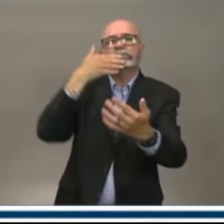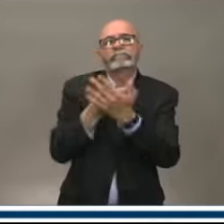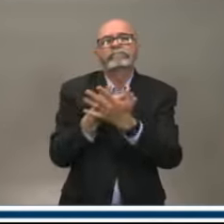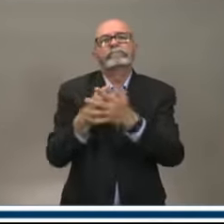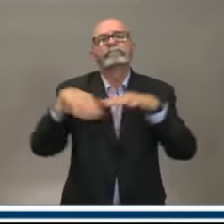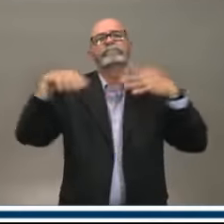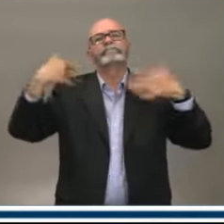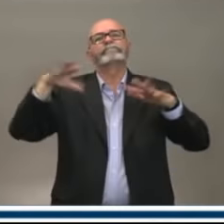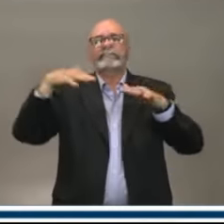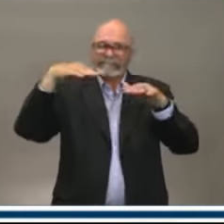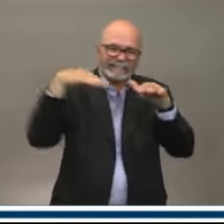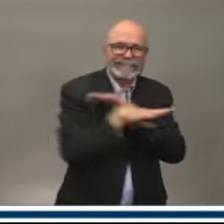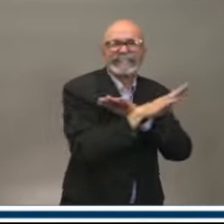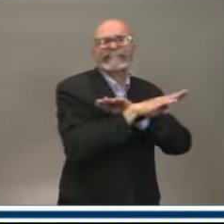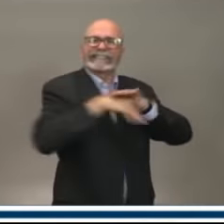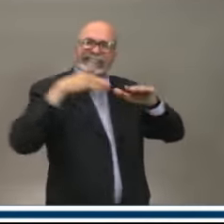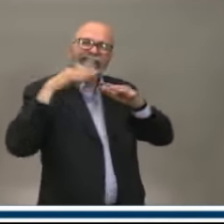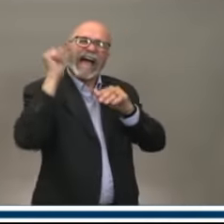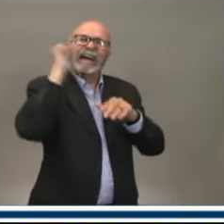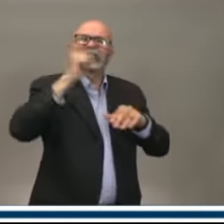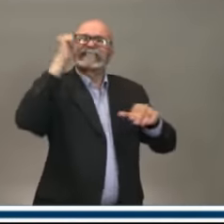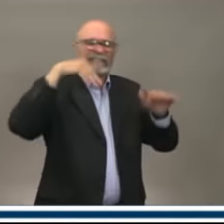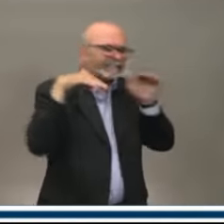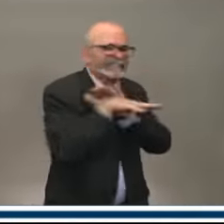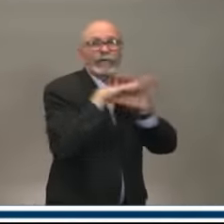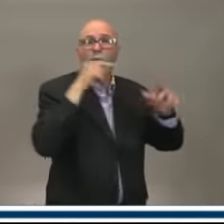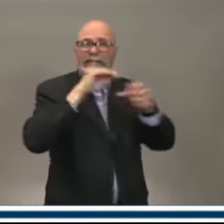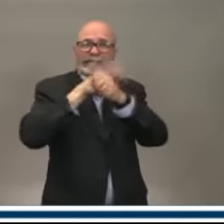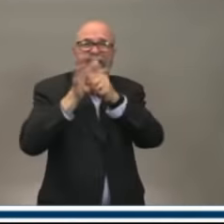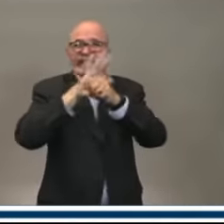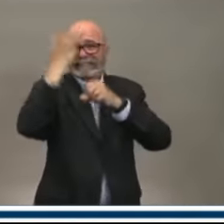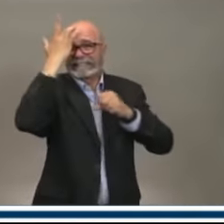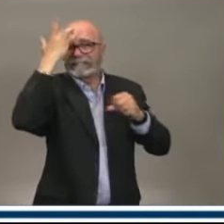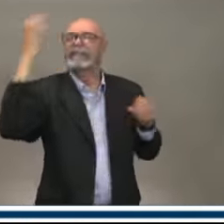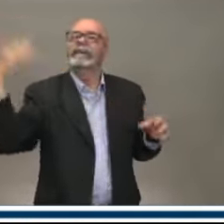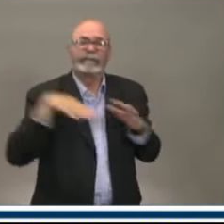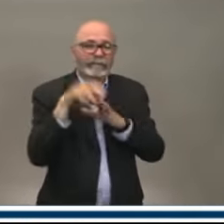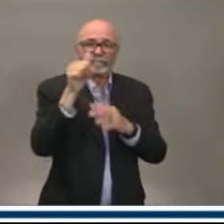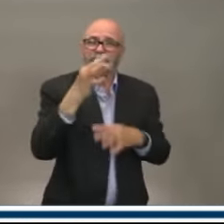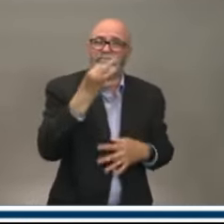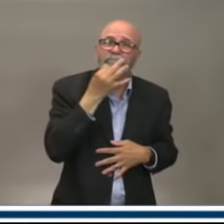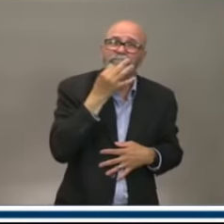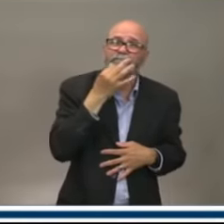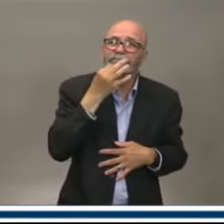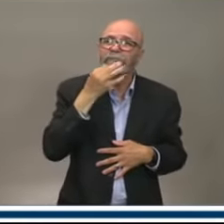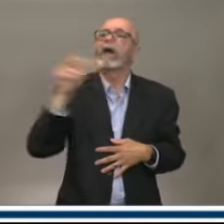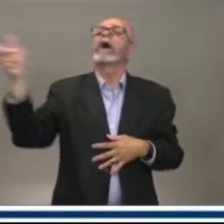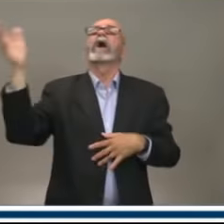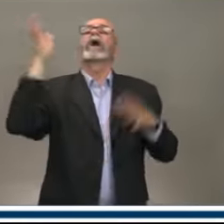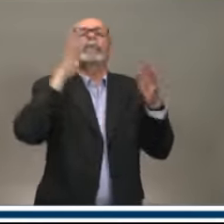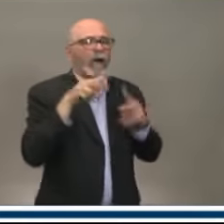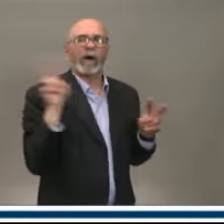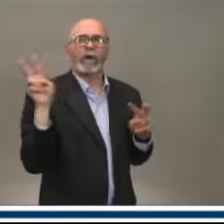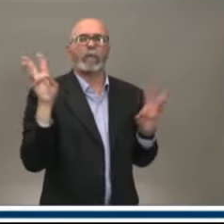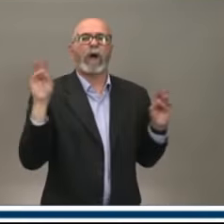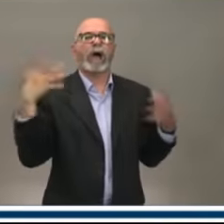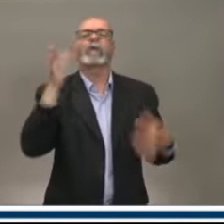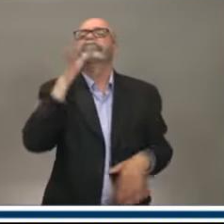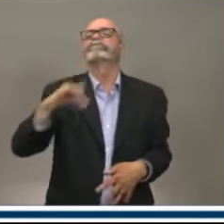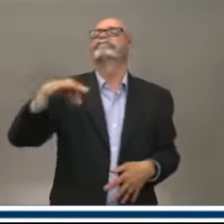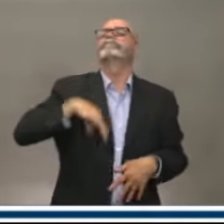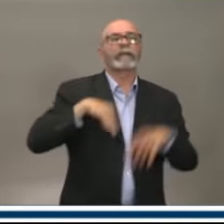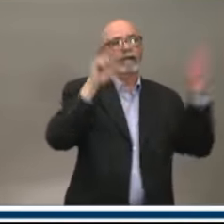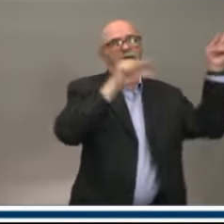work, who were the ones who came in contact with this virus, were also going to get the benefit, and that's why we continue